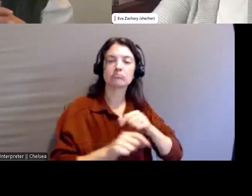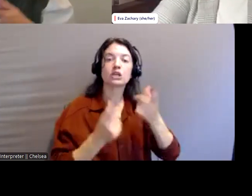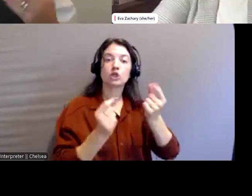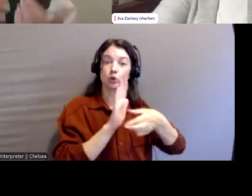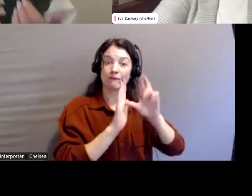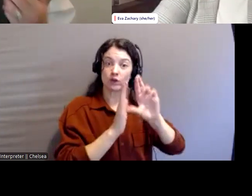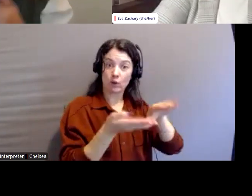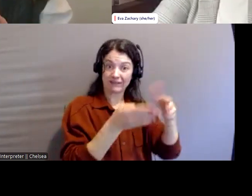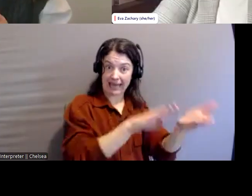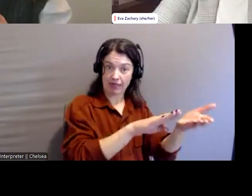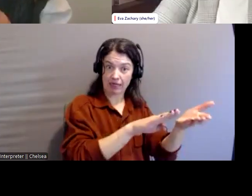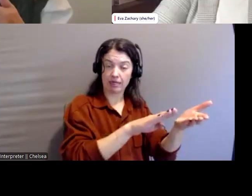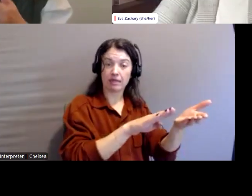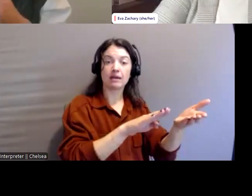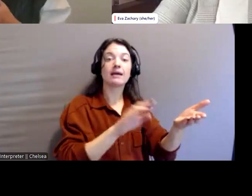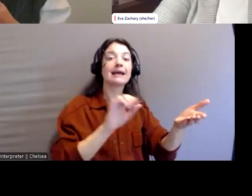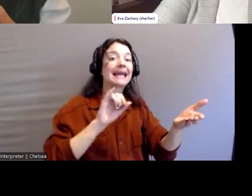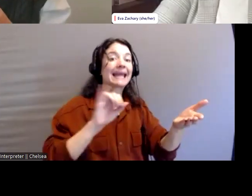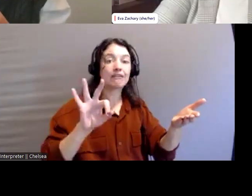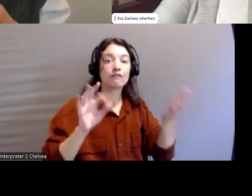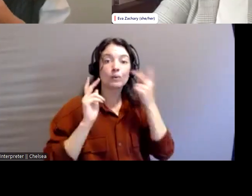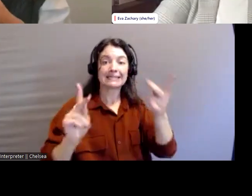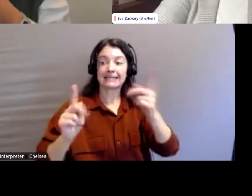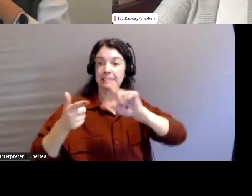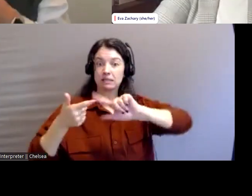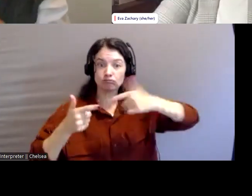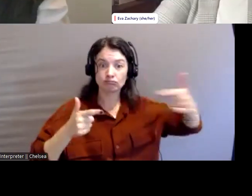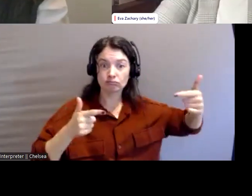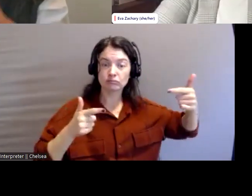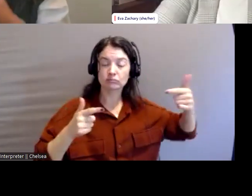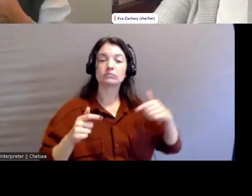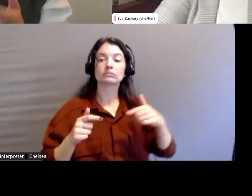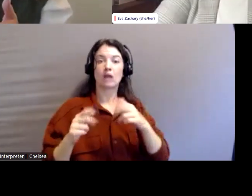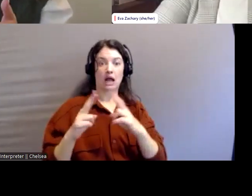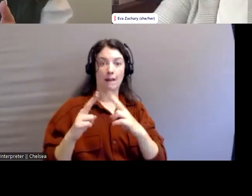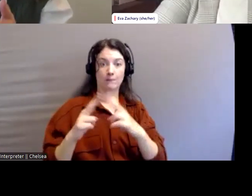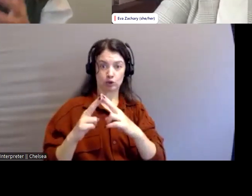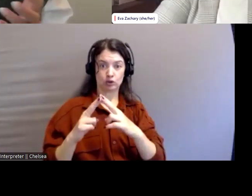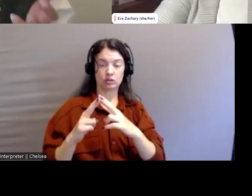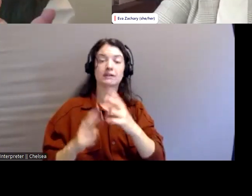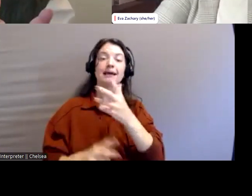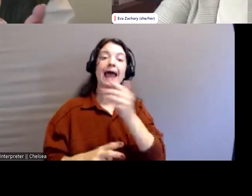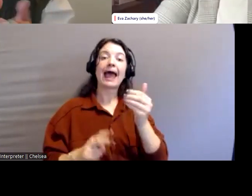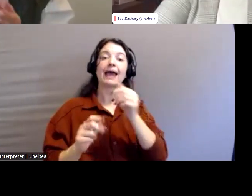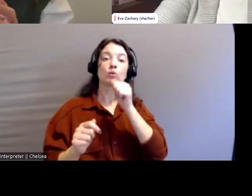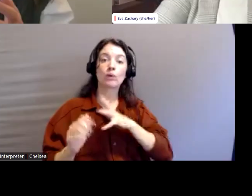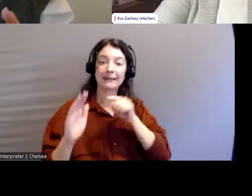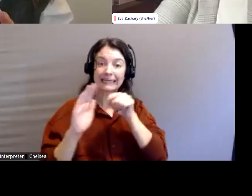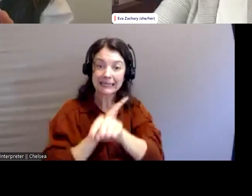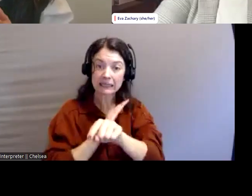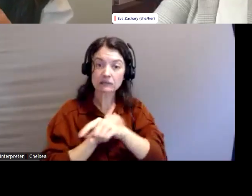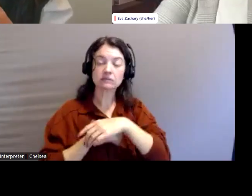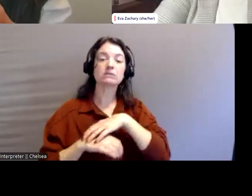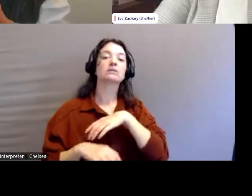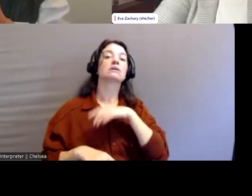death when we see 2S LGBTQIA couples and femicides and homicides